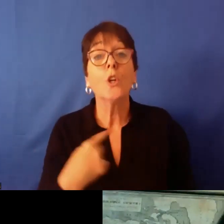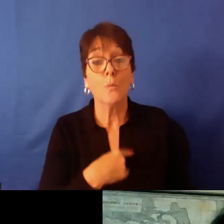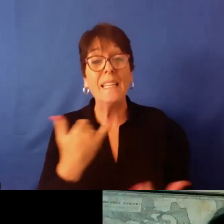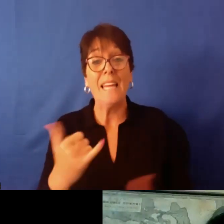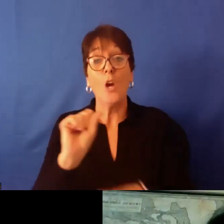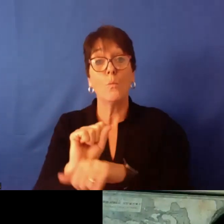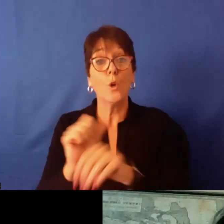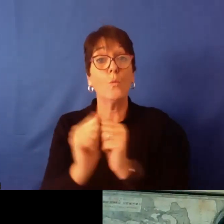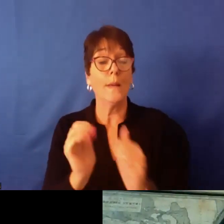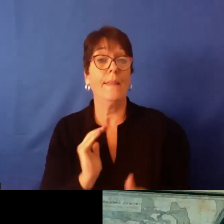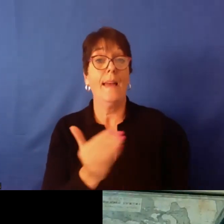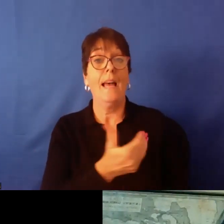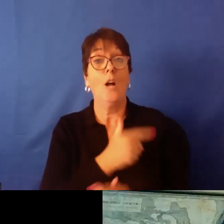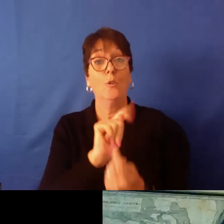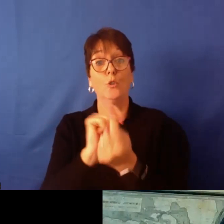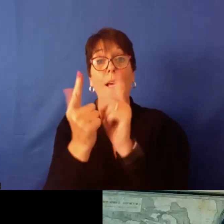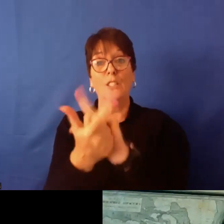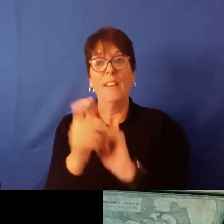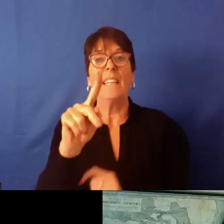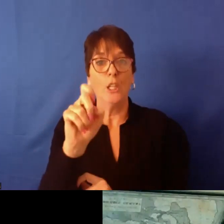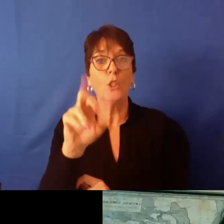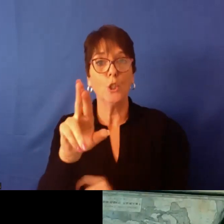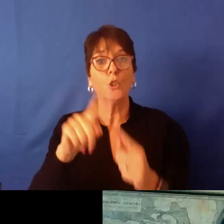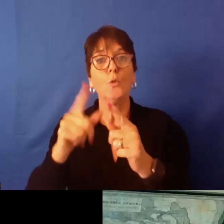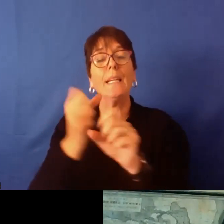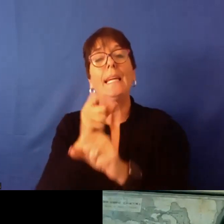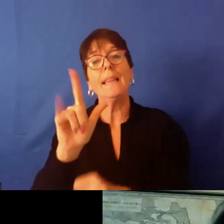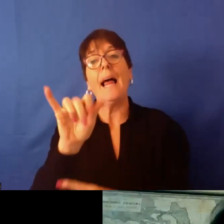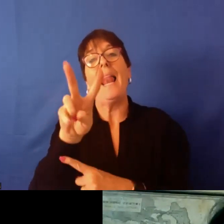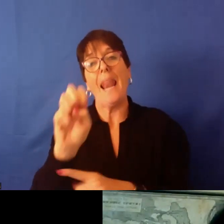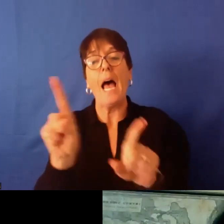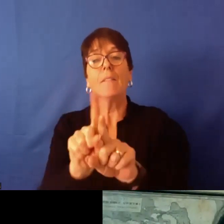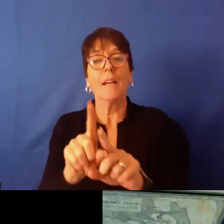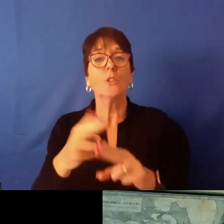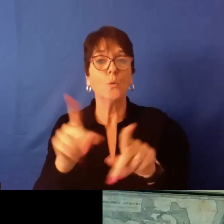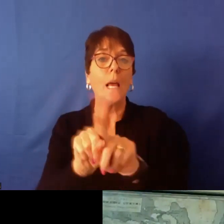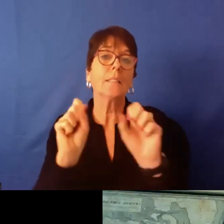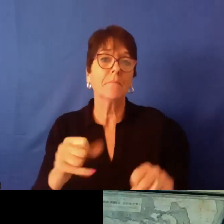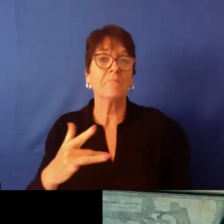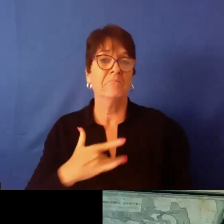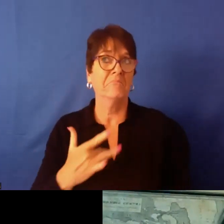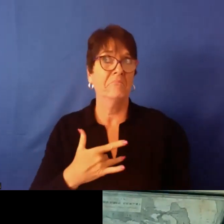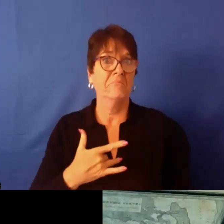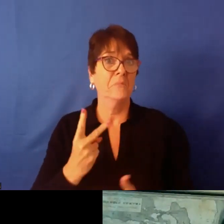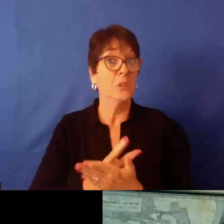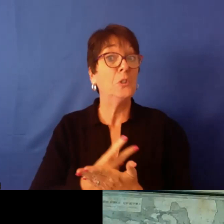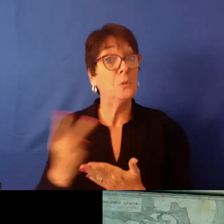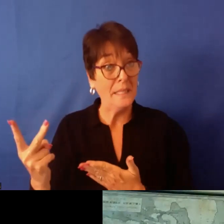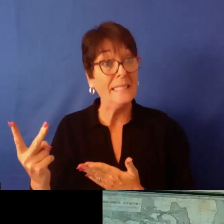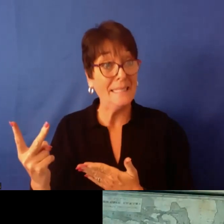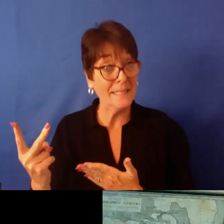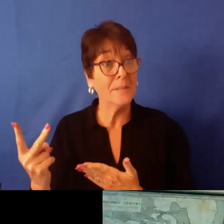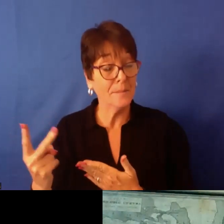working with our translation vendor to get this live as soon as possible, and I'm anticipating about 2 weeks.